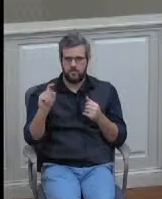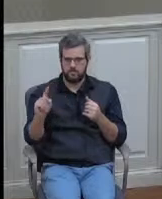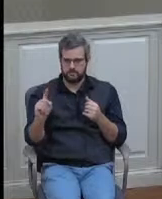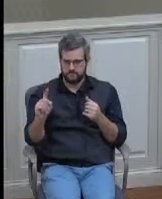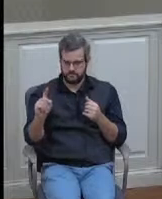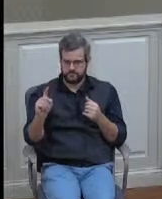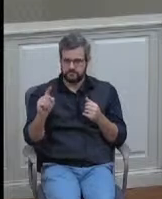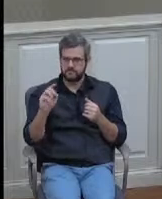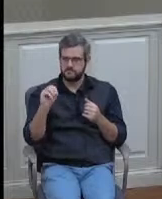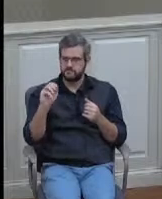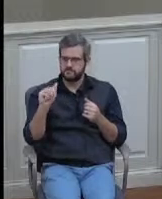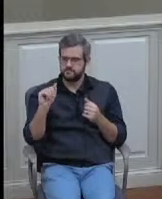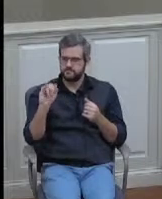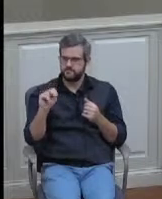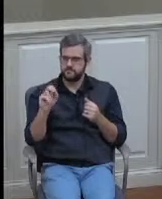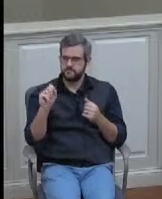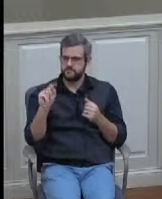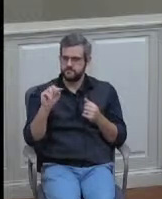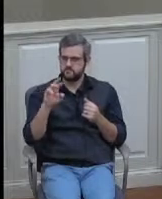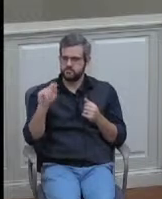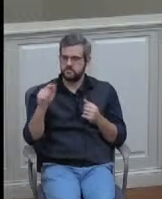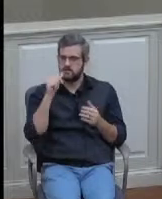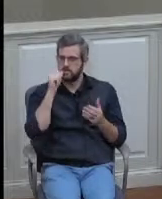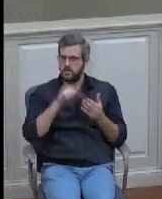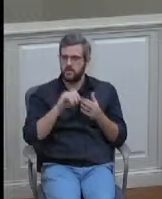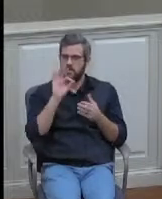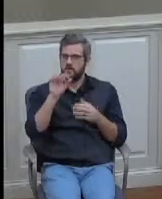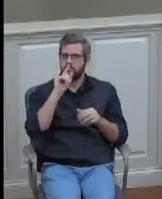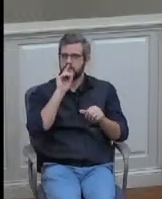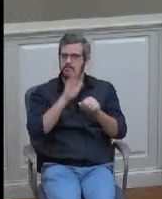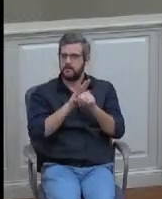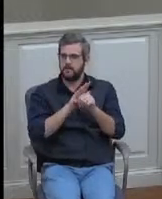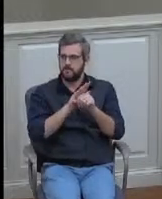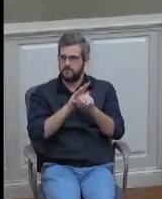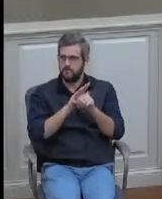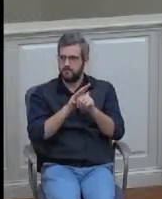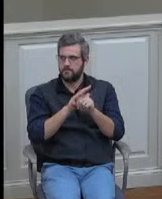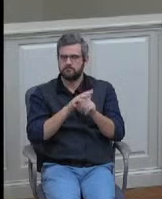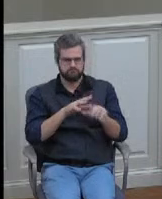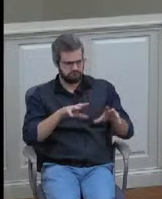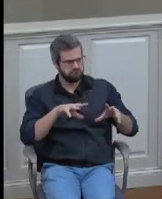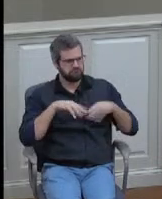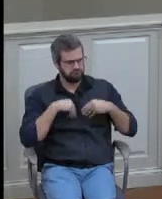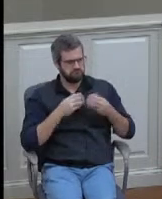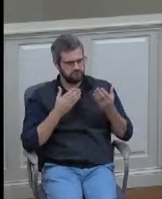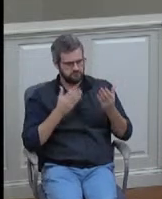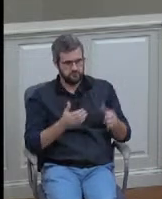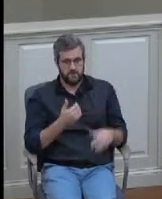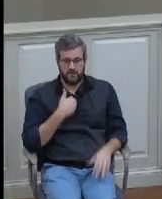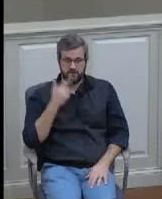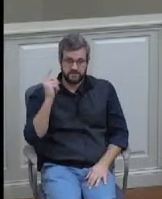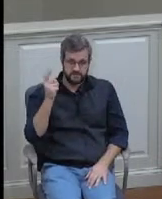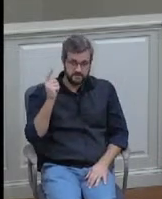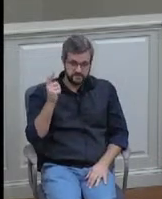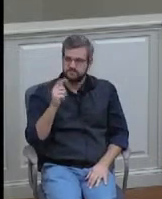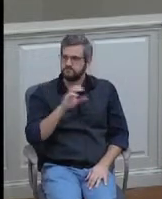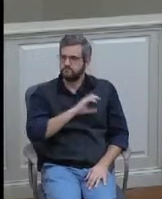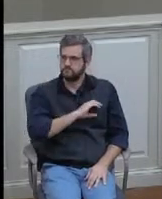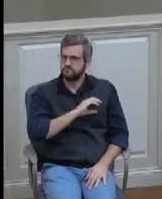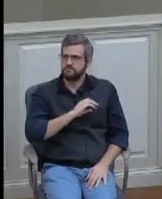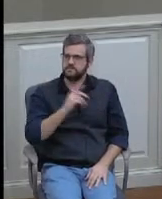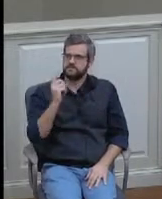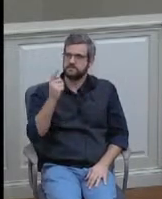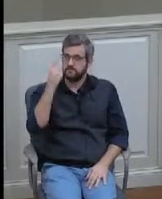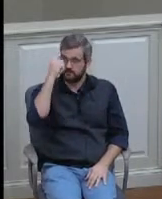2021-01-11-01, the Main Street Letter of Commitment. I will accept that motion. Do I hear a second? I'll second for